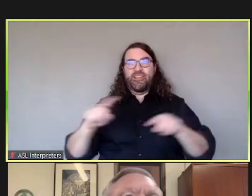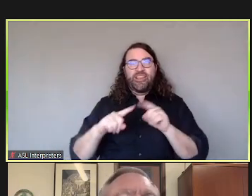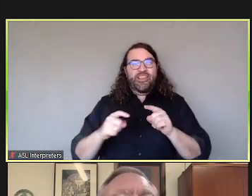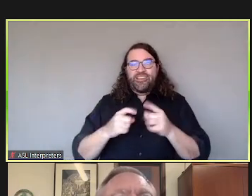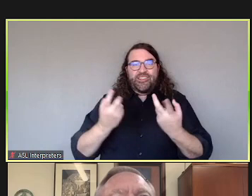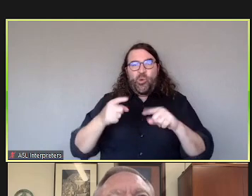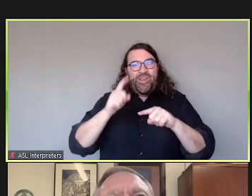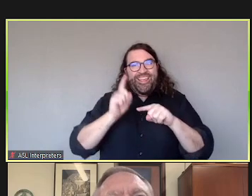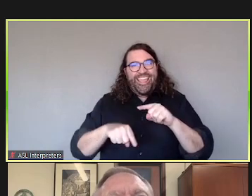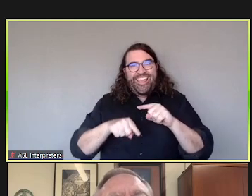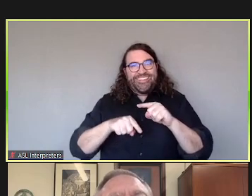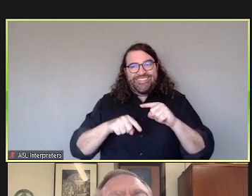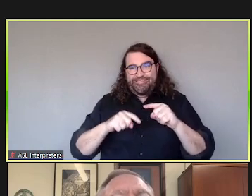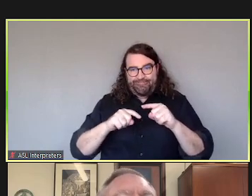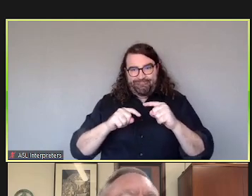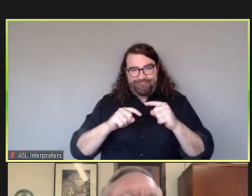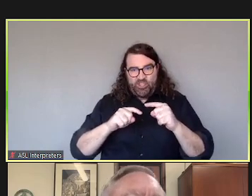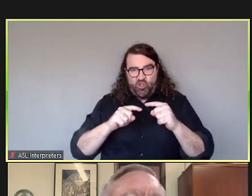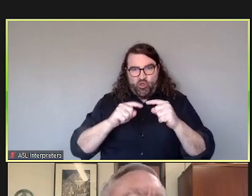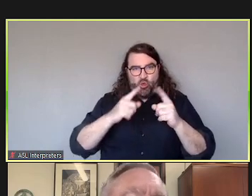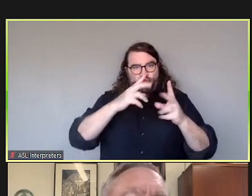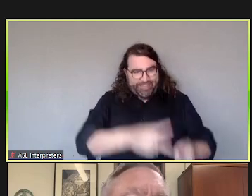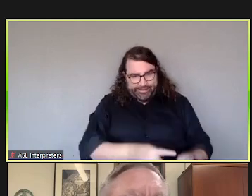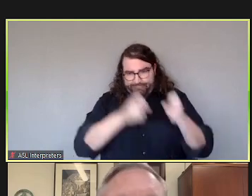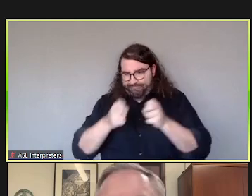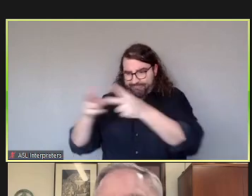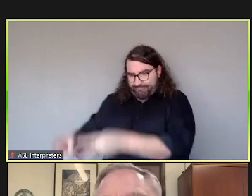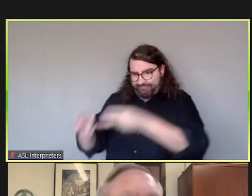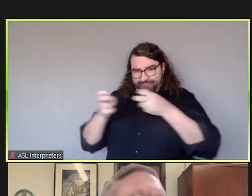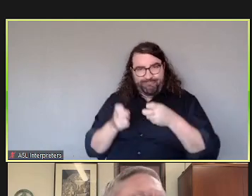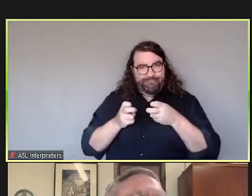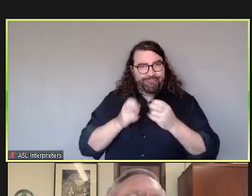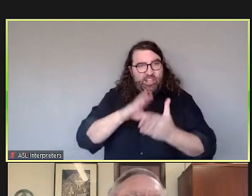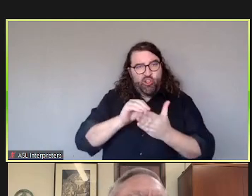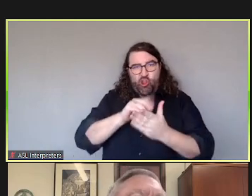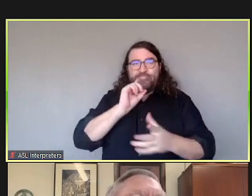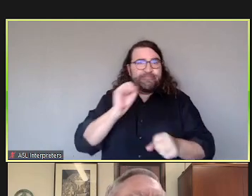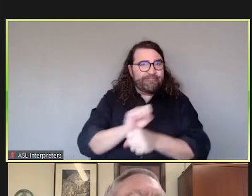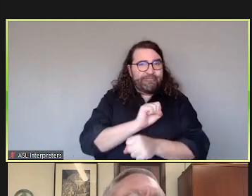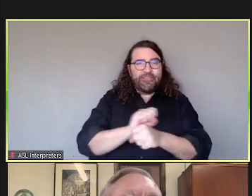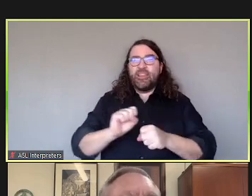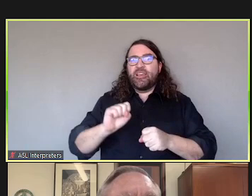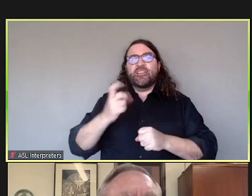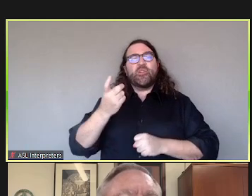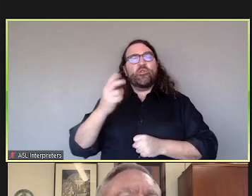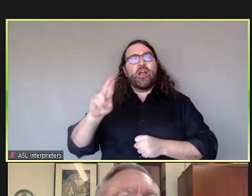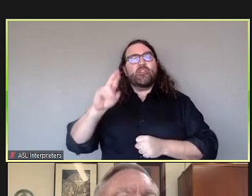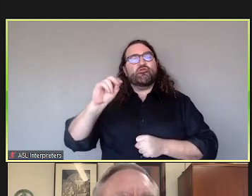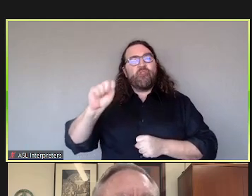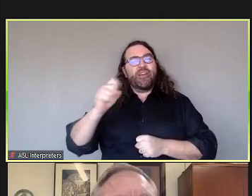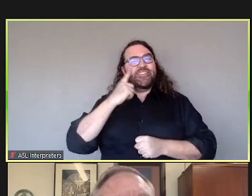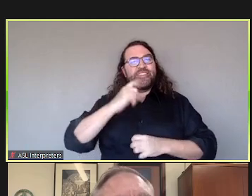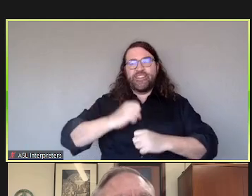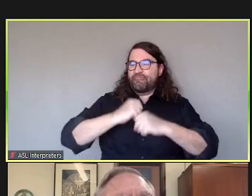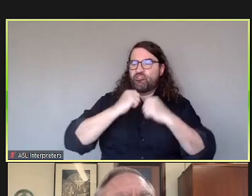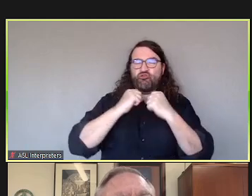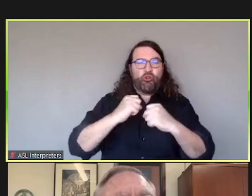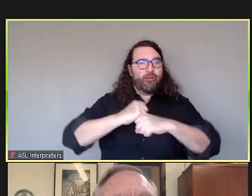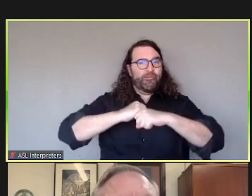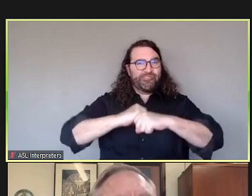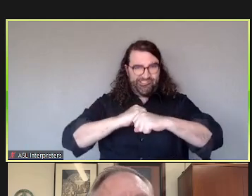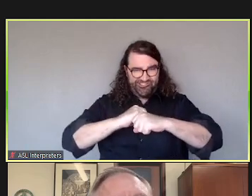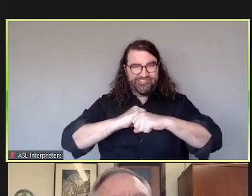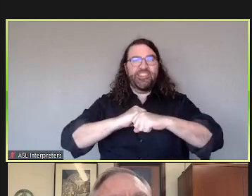gotten weaker. And Christine gave you the data, absolute, very strong protection against hospitalizations